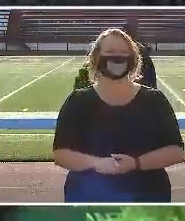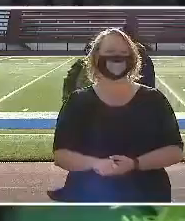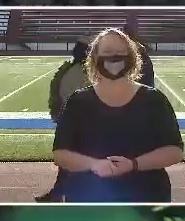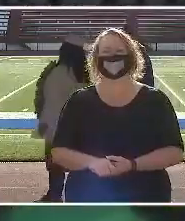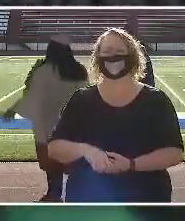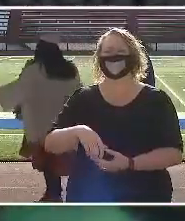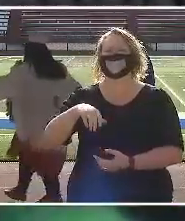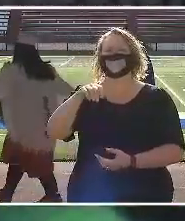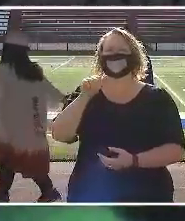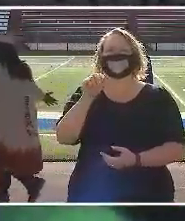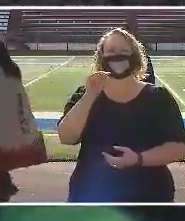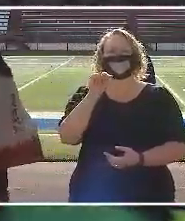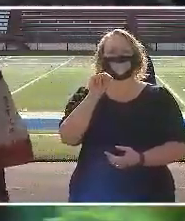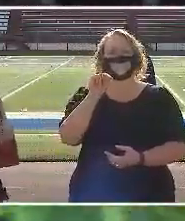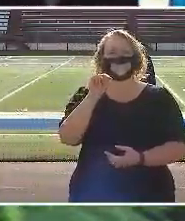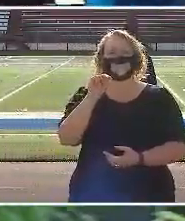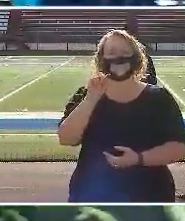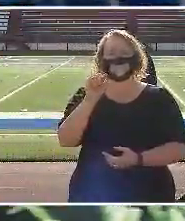Angeluis Saya.